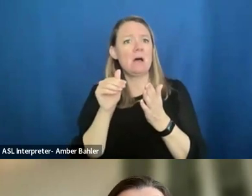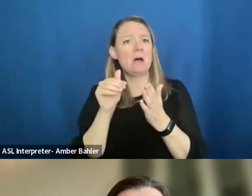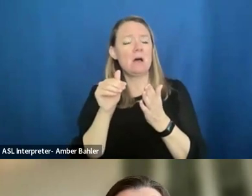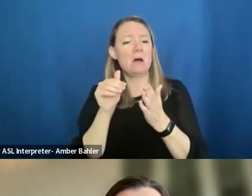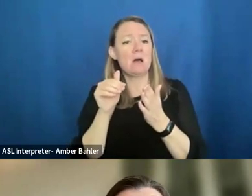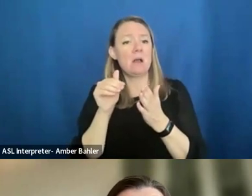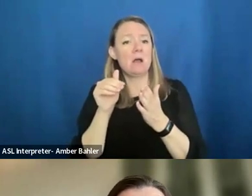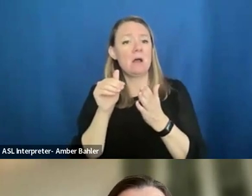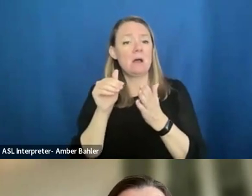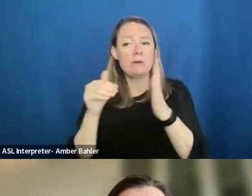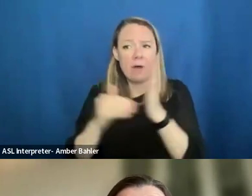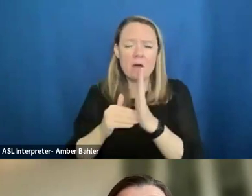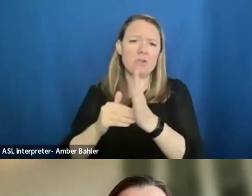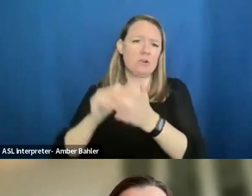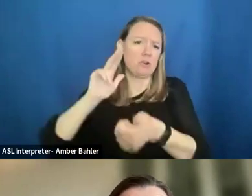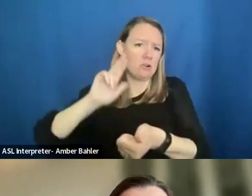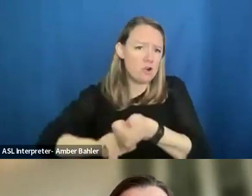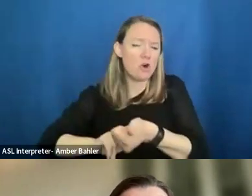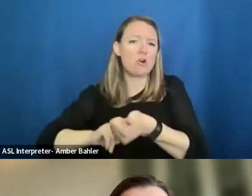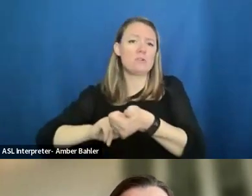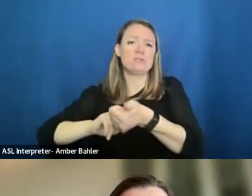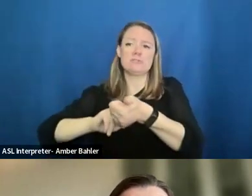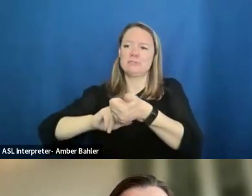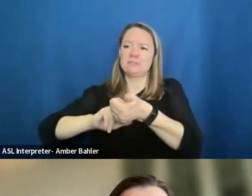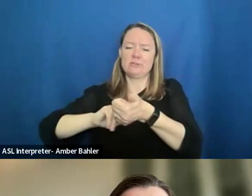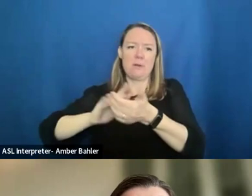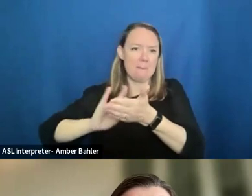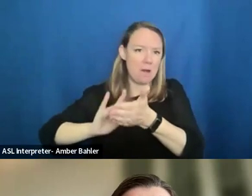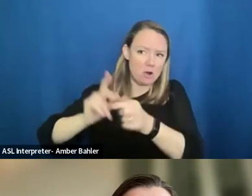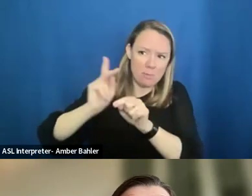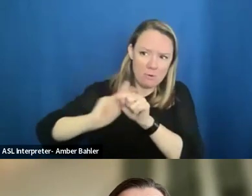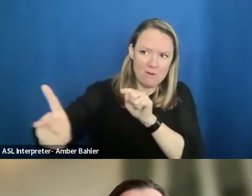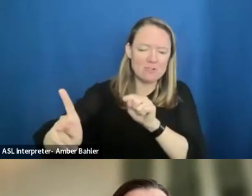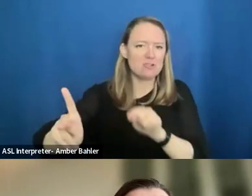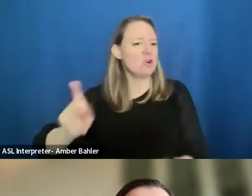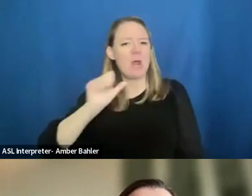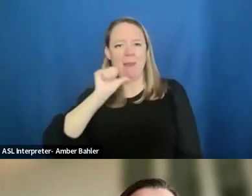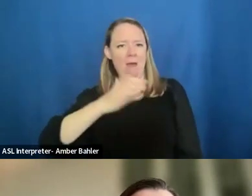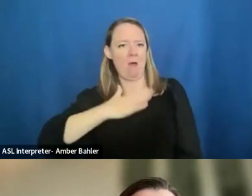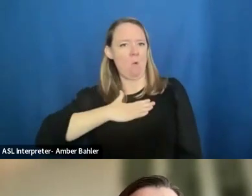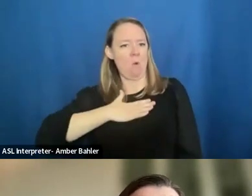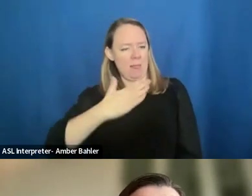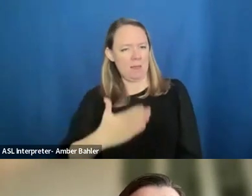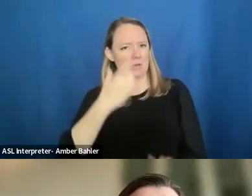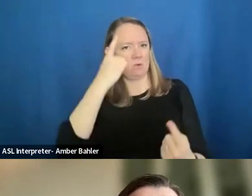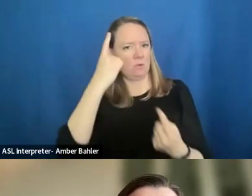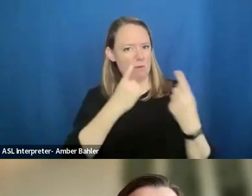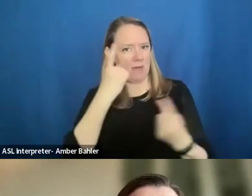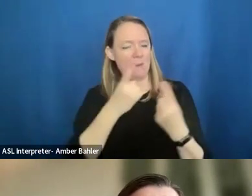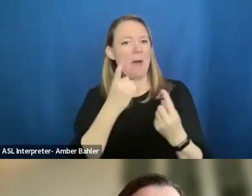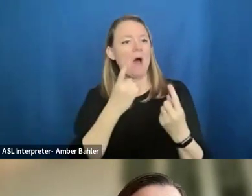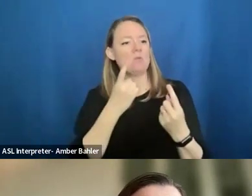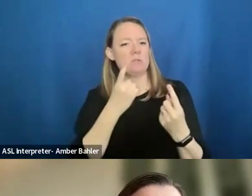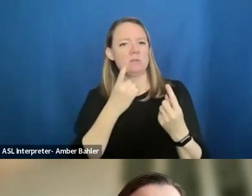unfamiliar or unwilling to care for those comorbidities that can impact care for acute care